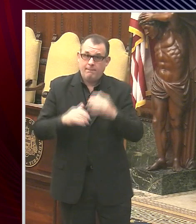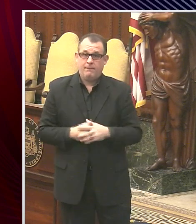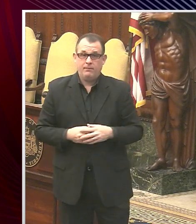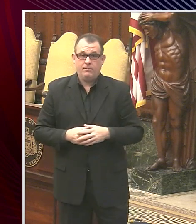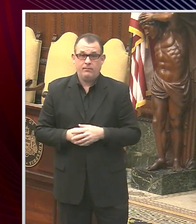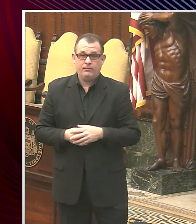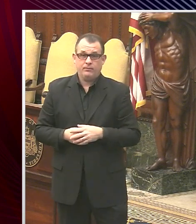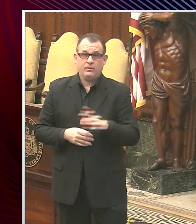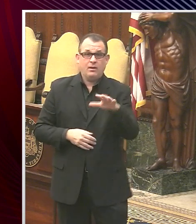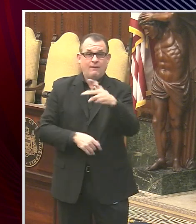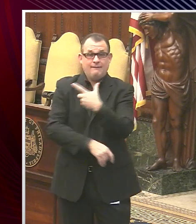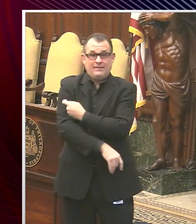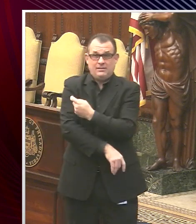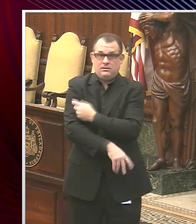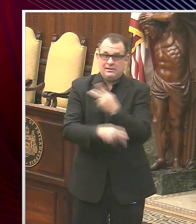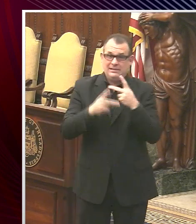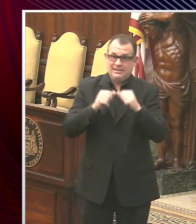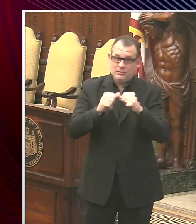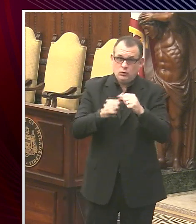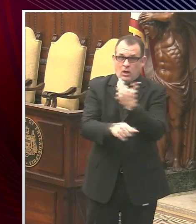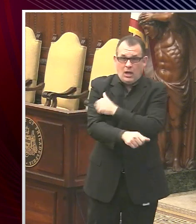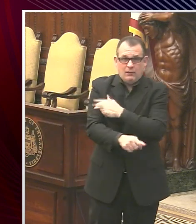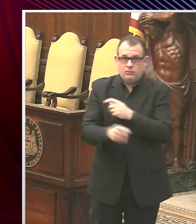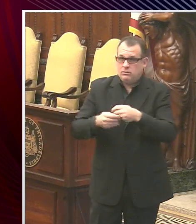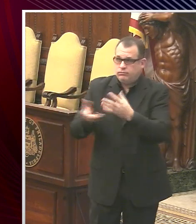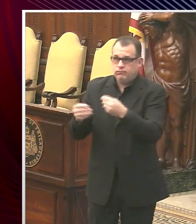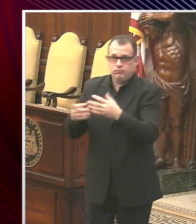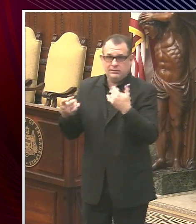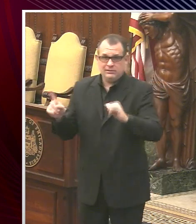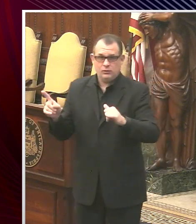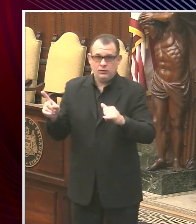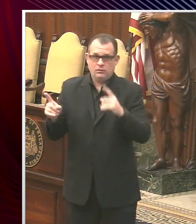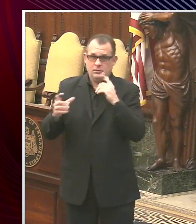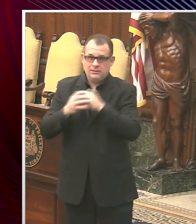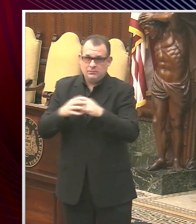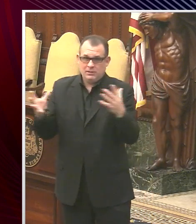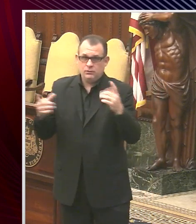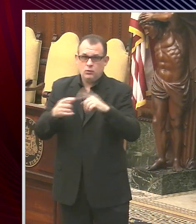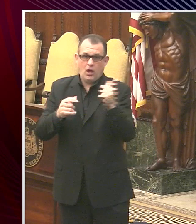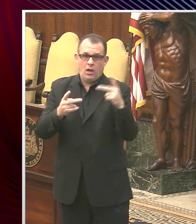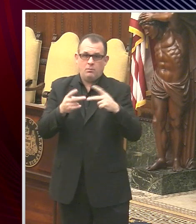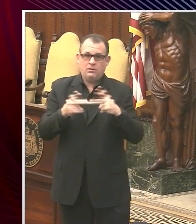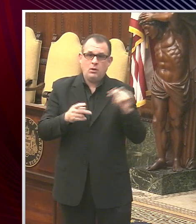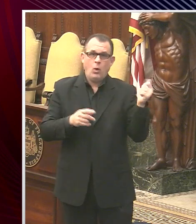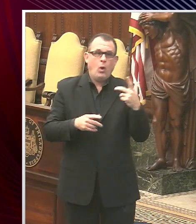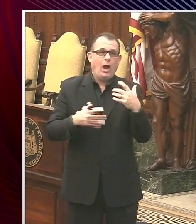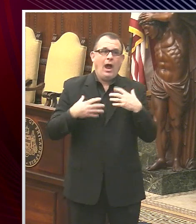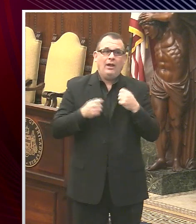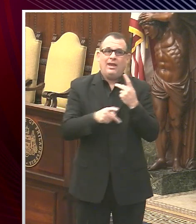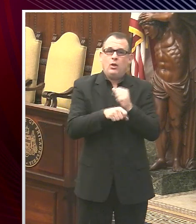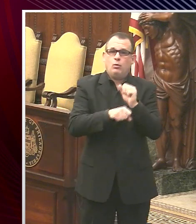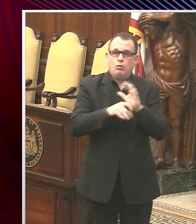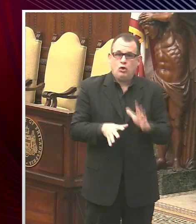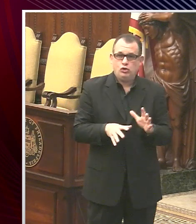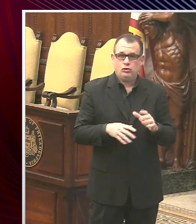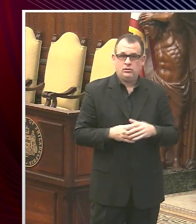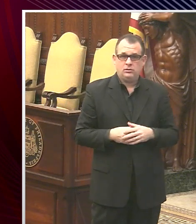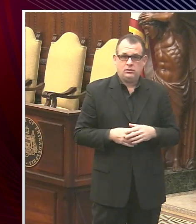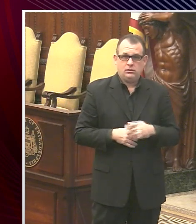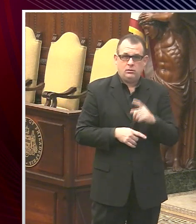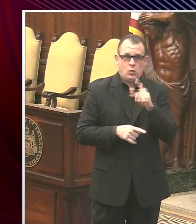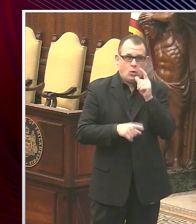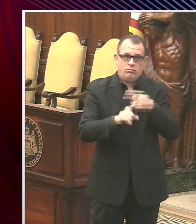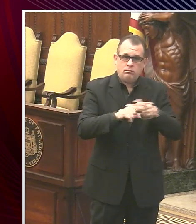We're continuing to vaccinate in hospitals, but we're now expanding to other sites to reach healthcare workers that don't work in hospitals, what we're calling unaffiliated